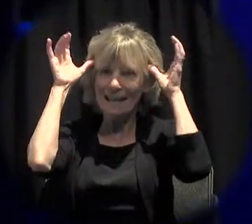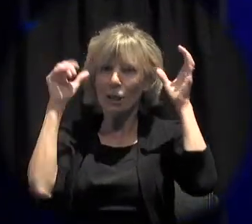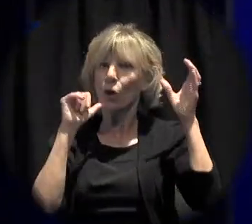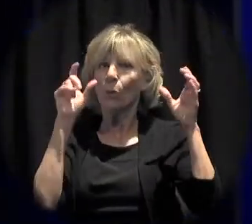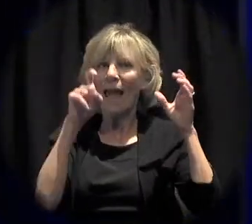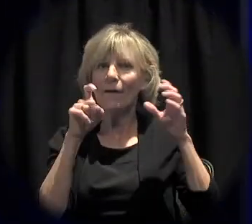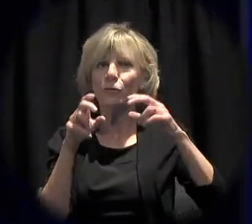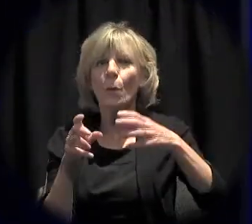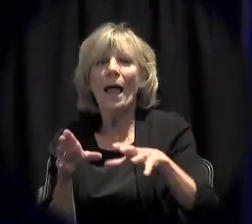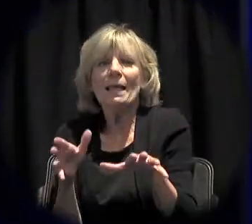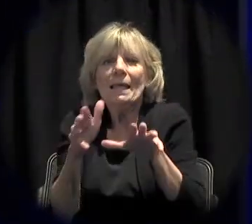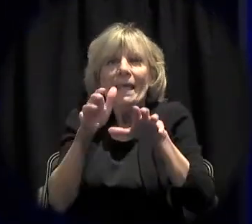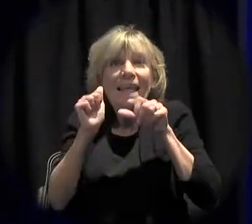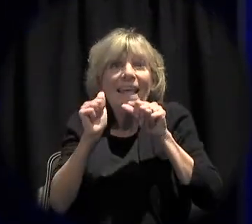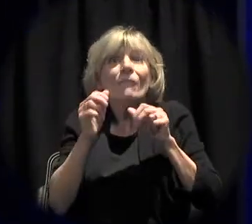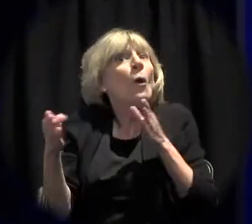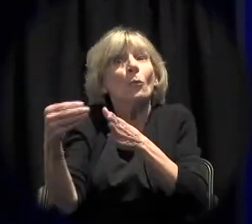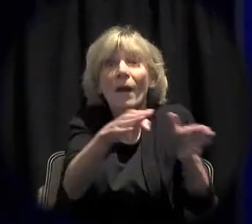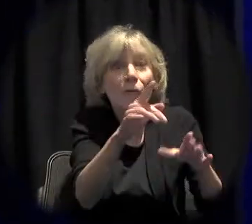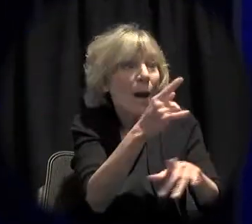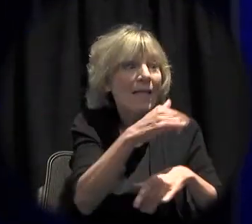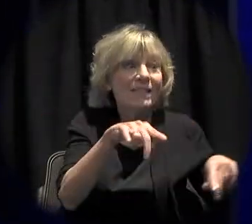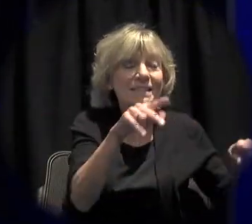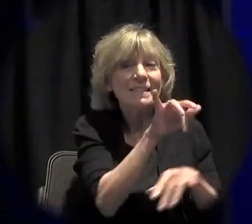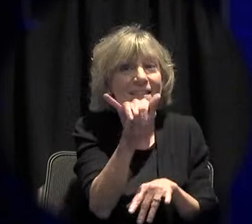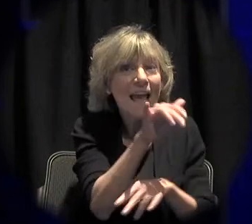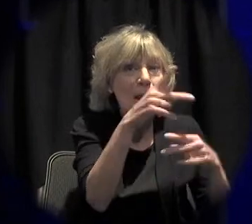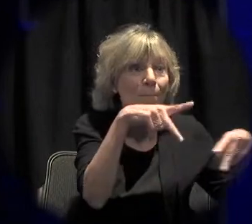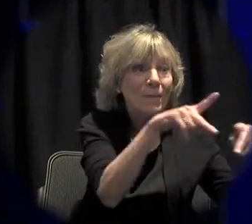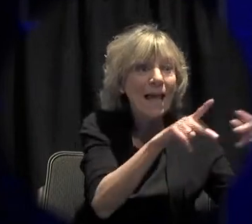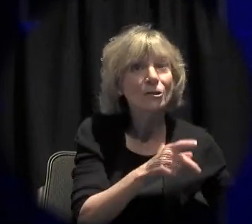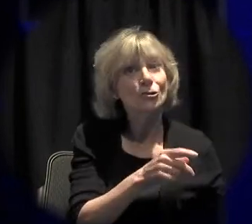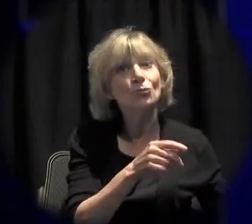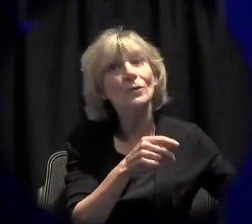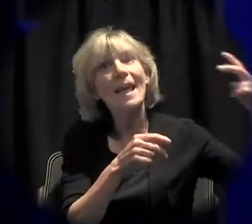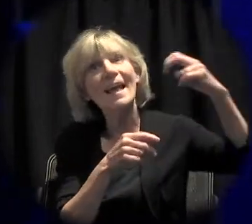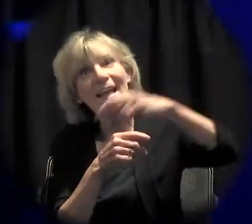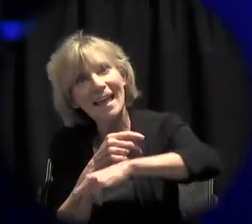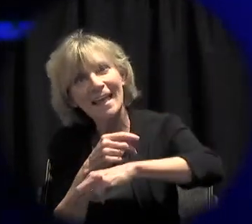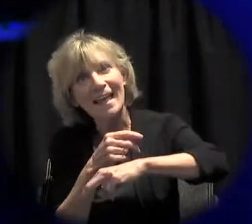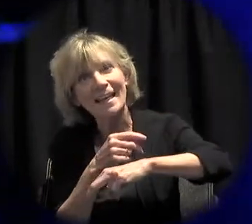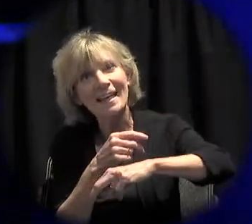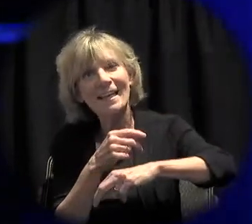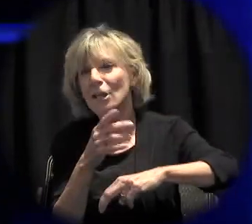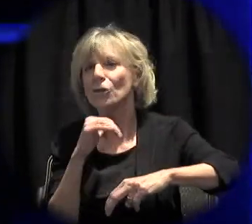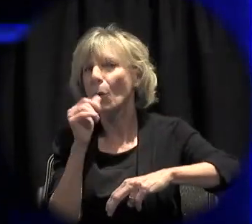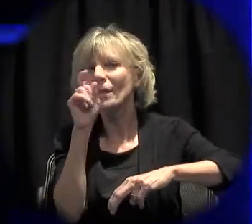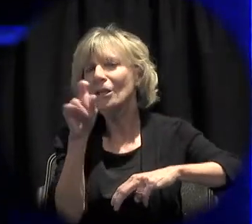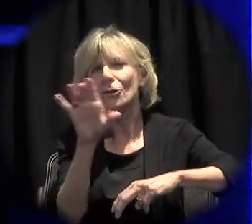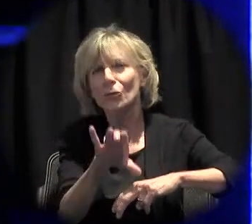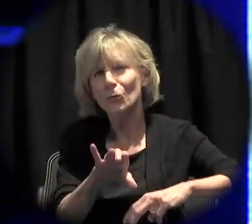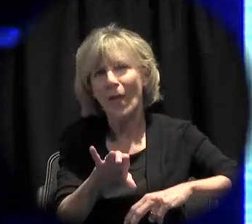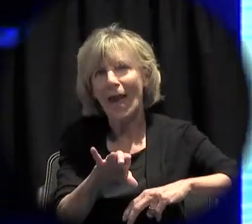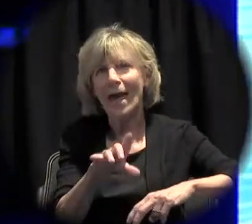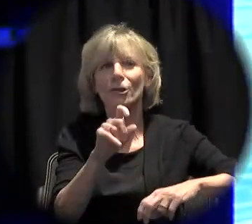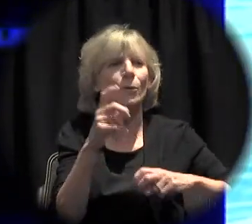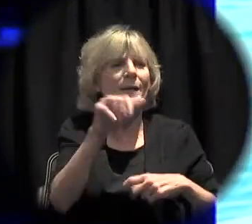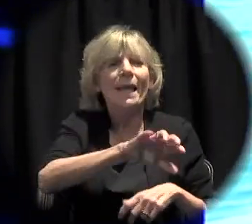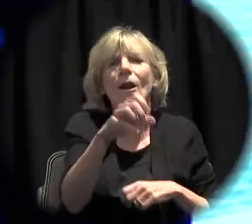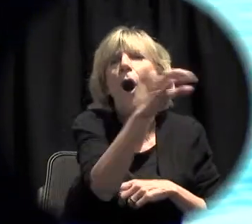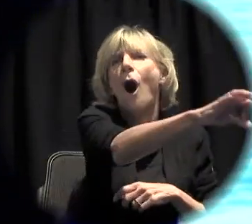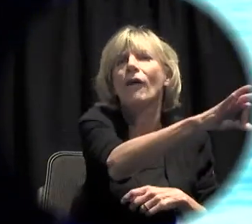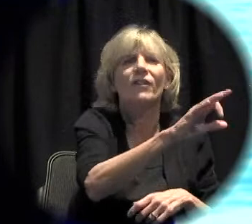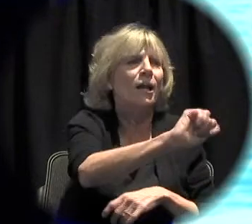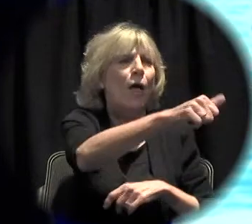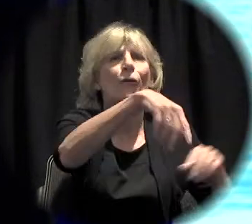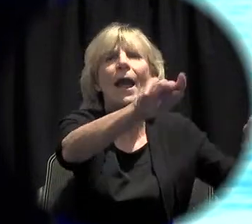But then there are those more significant cringe memories. If you're empty nesters, you know what I mean. I have those times where I